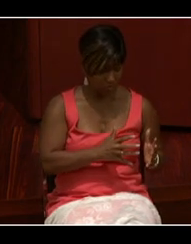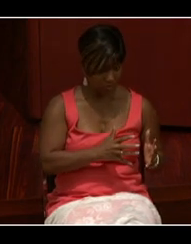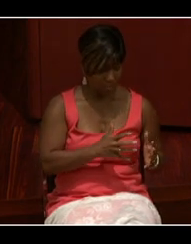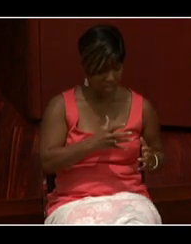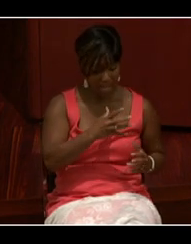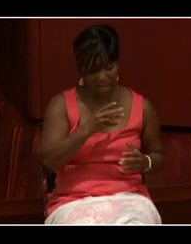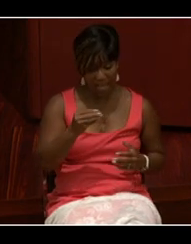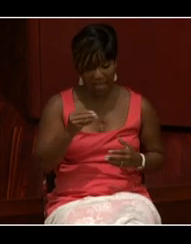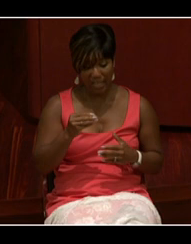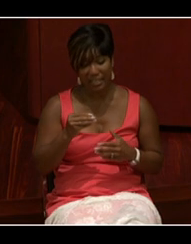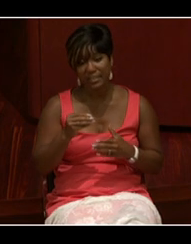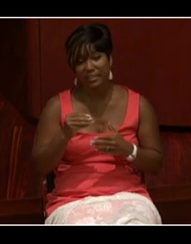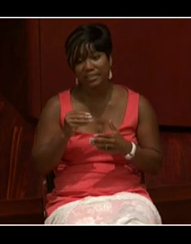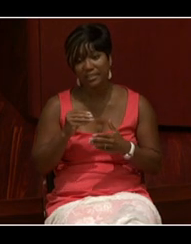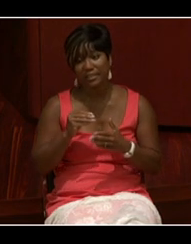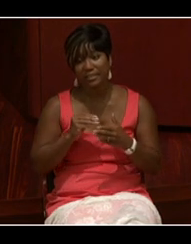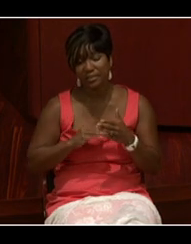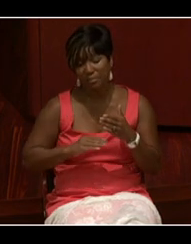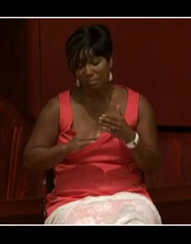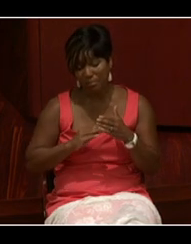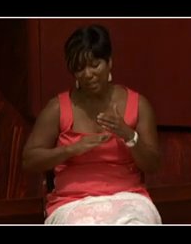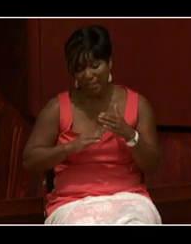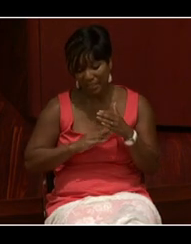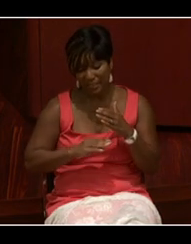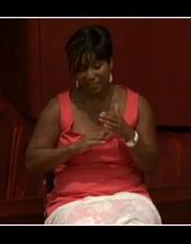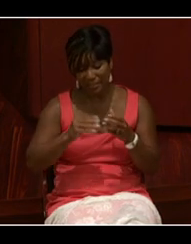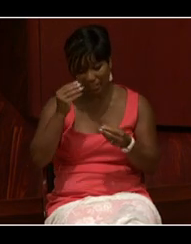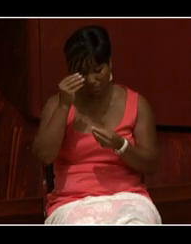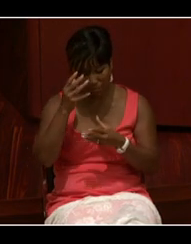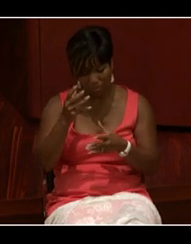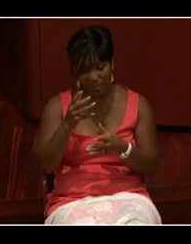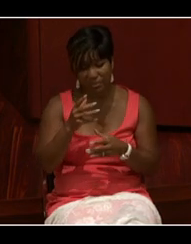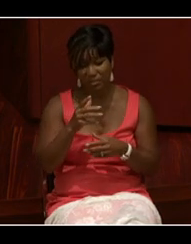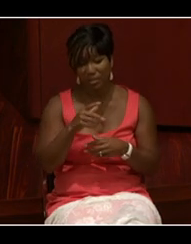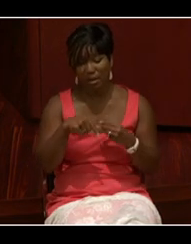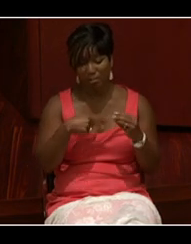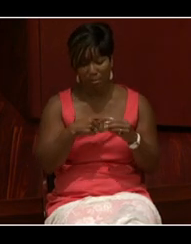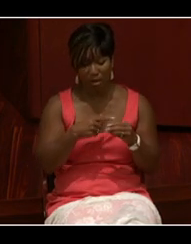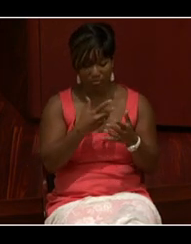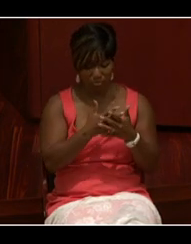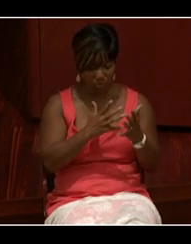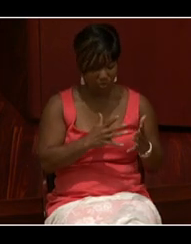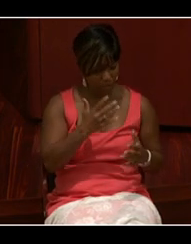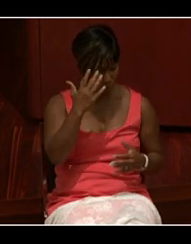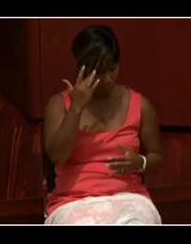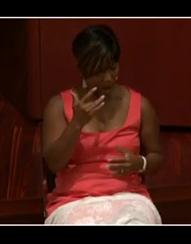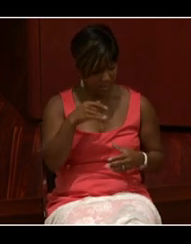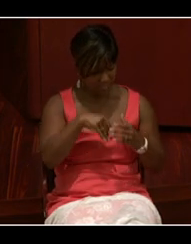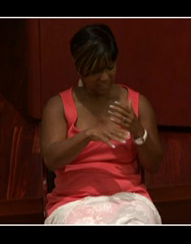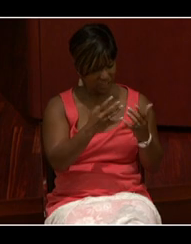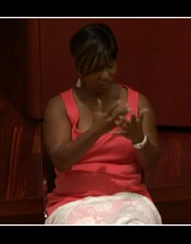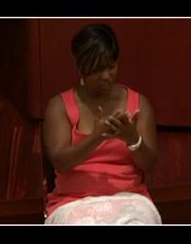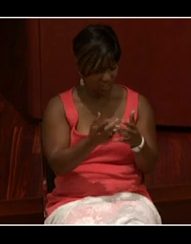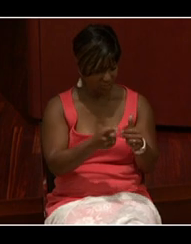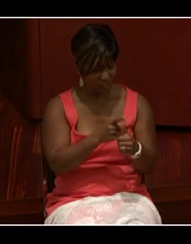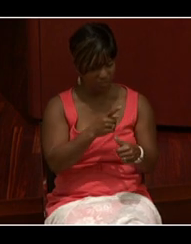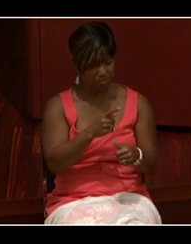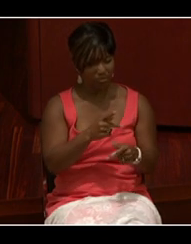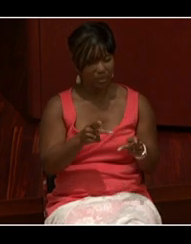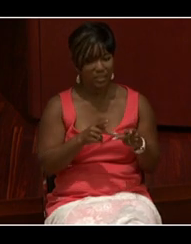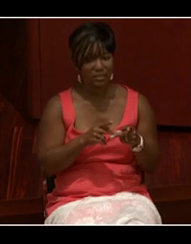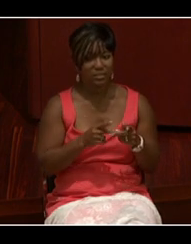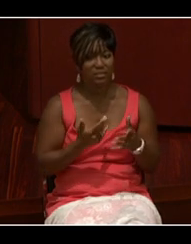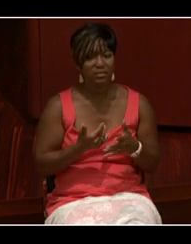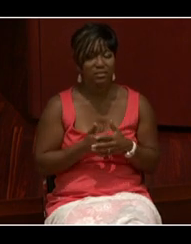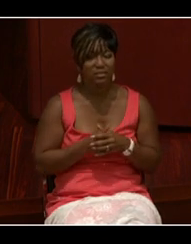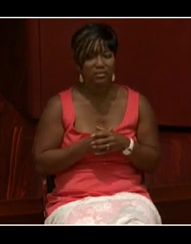and the basic sheets that document exactly who a prisoner was and why they entered the penitentiary in the first place. The prisoner